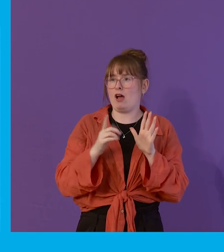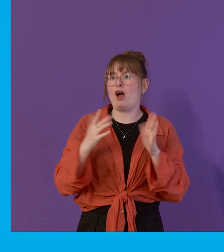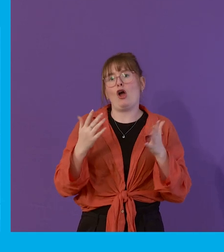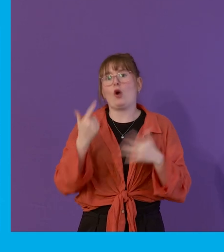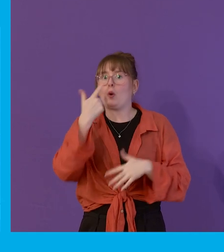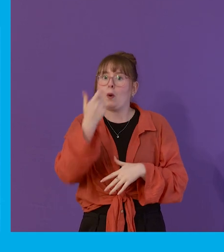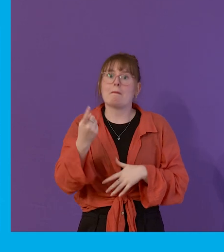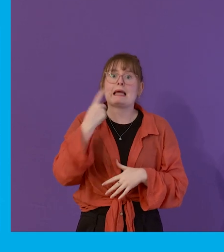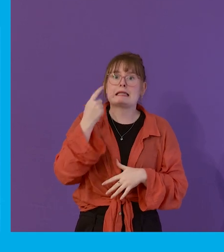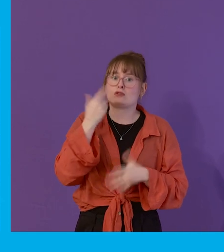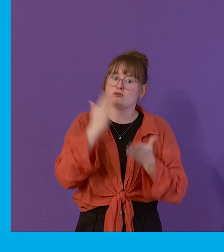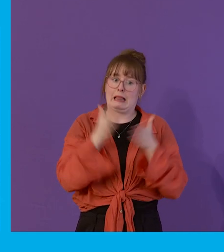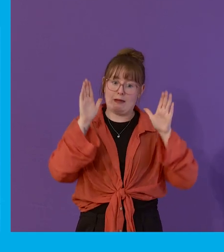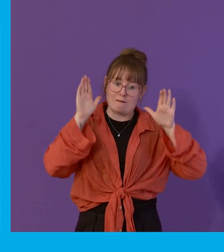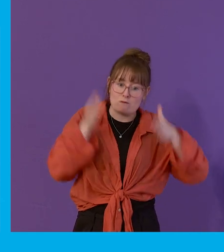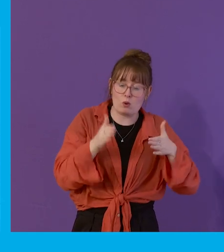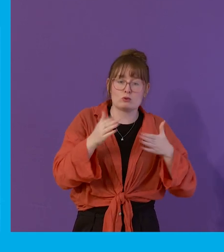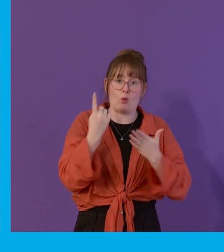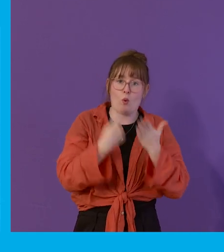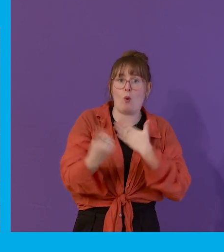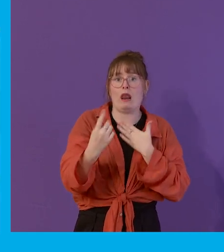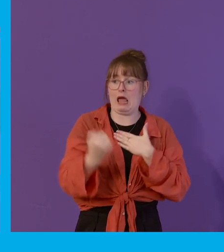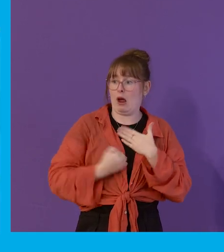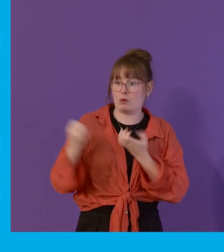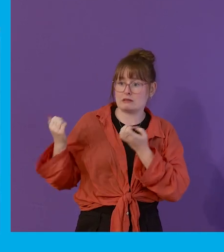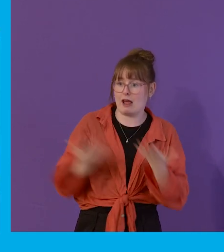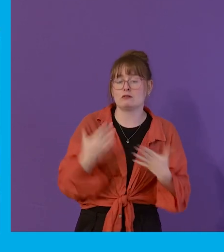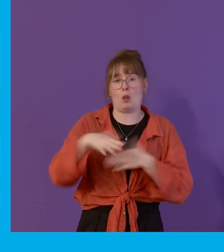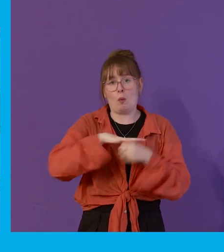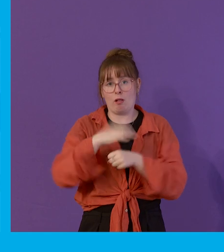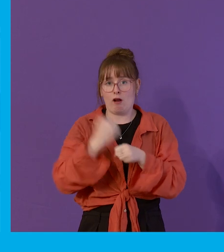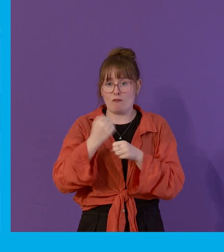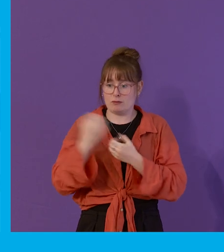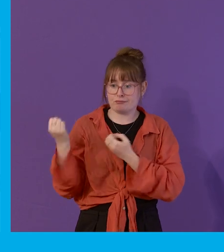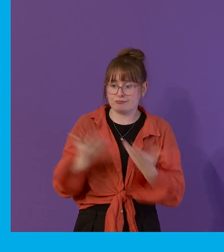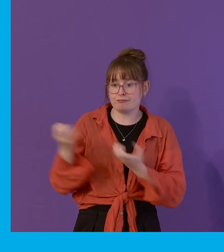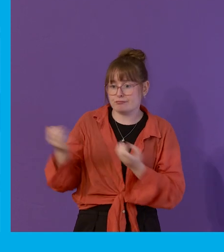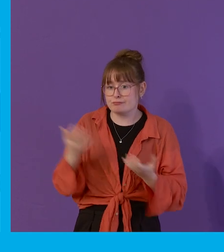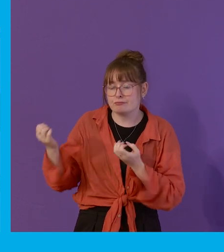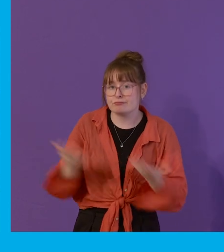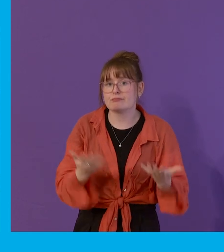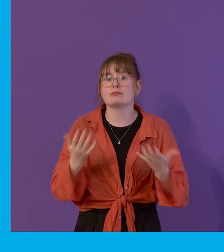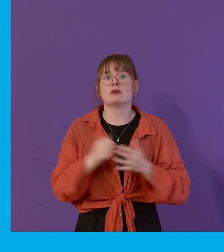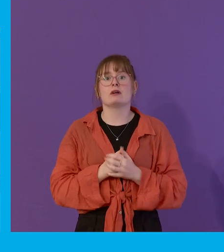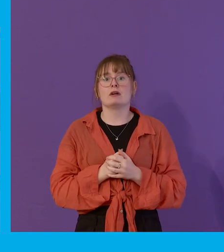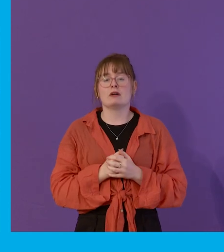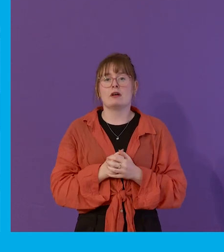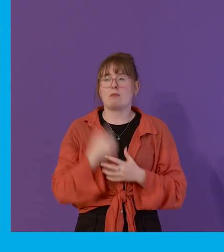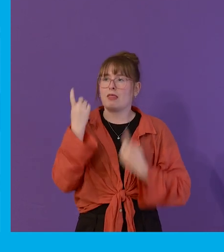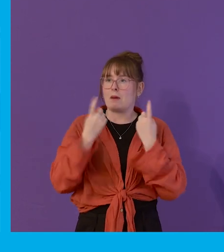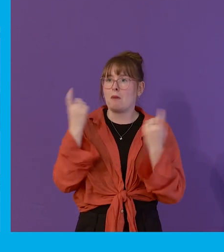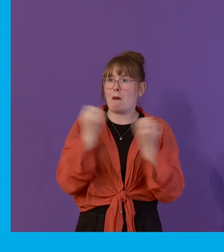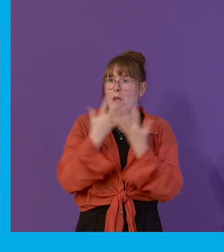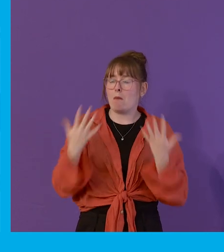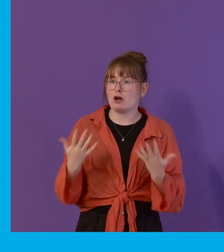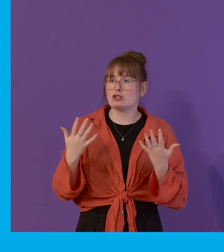to concentrate solely on all the services that the local government provides. With local government, obviously, it's very much